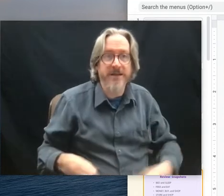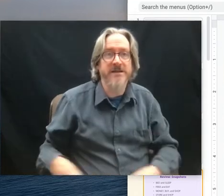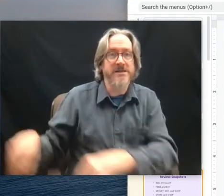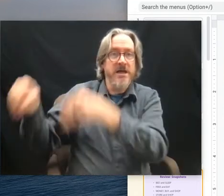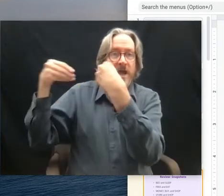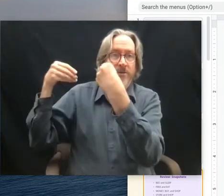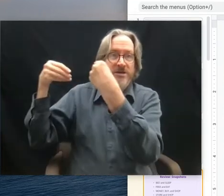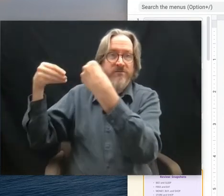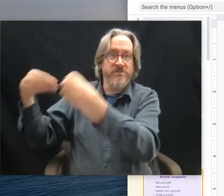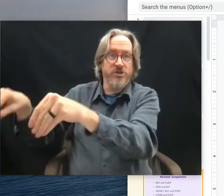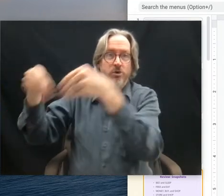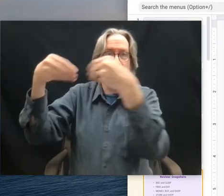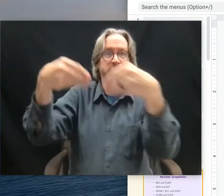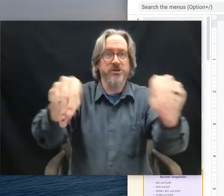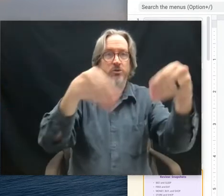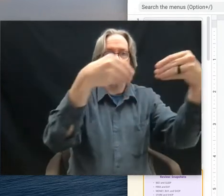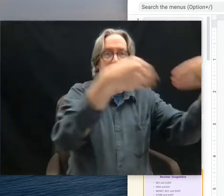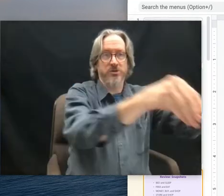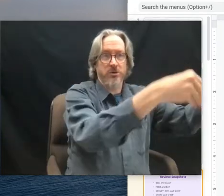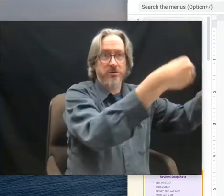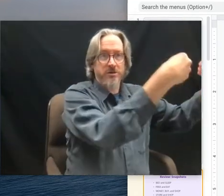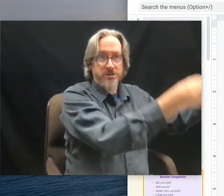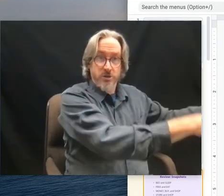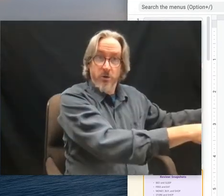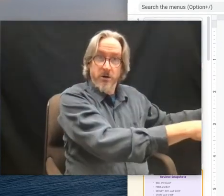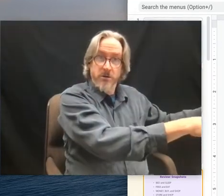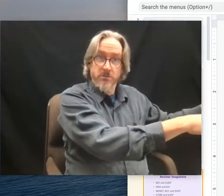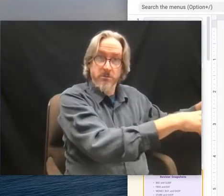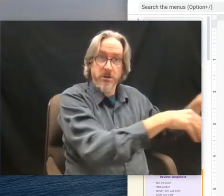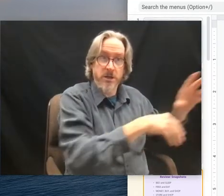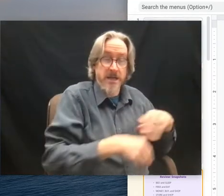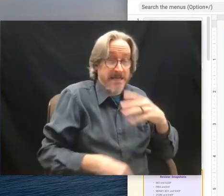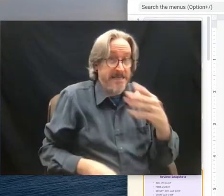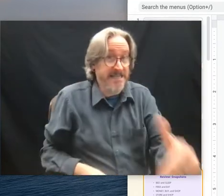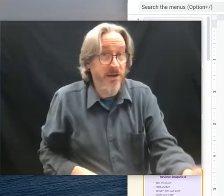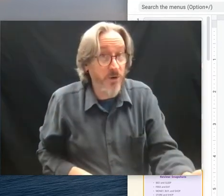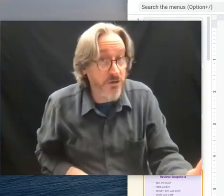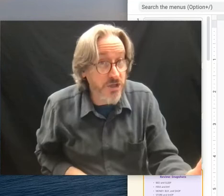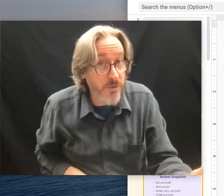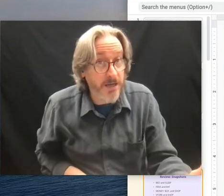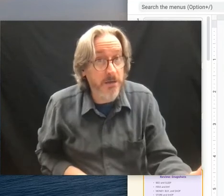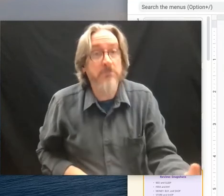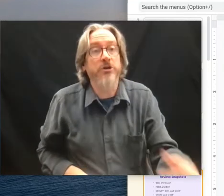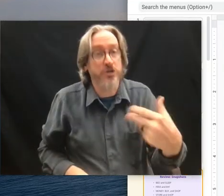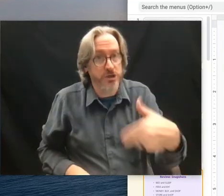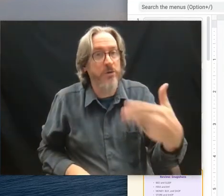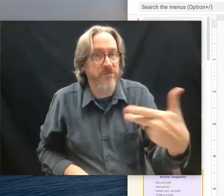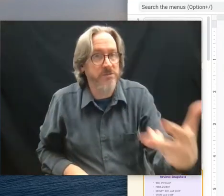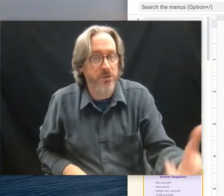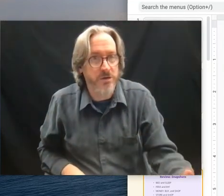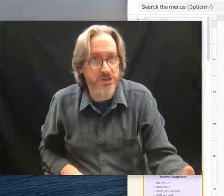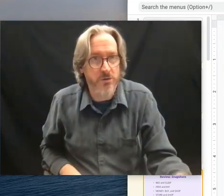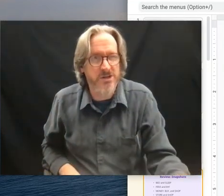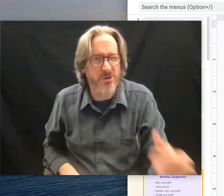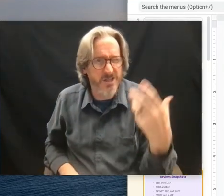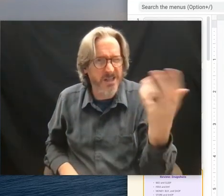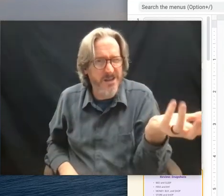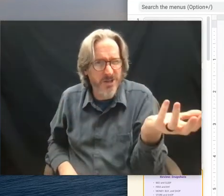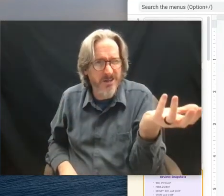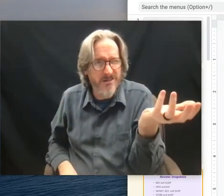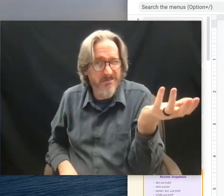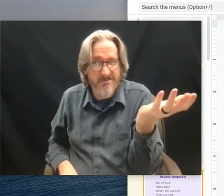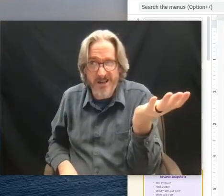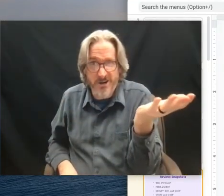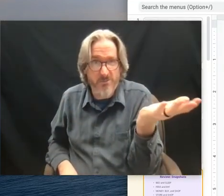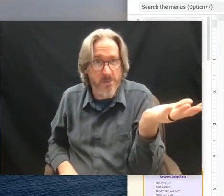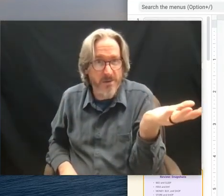literally mean is, I went from store to store to store to store. It's not saying what you're doing. You're just going from store to store. So there's the